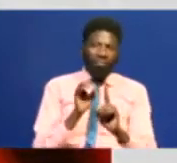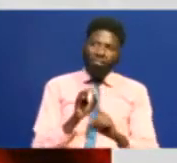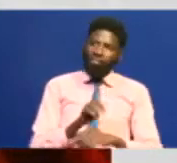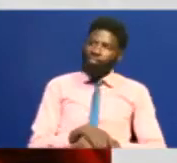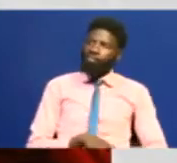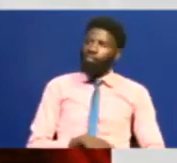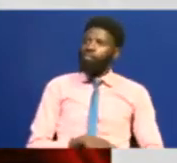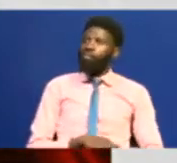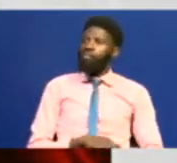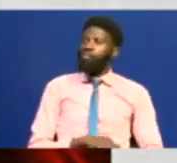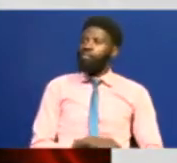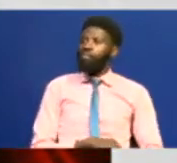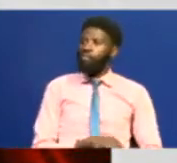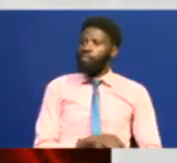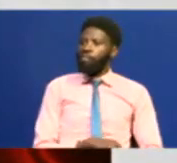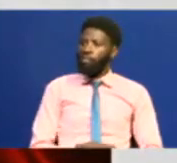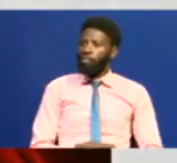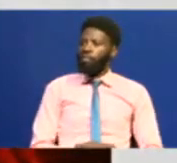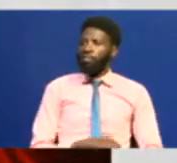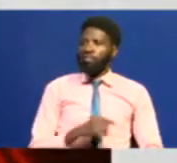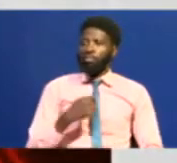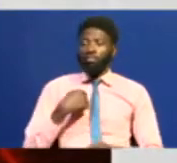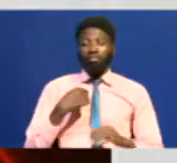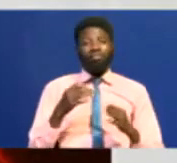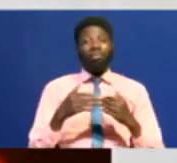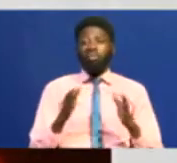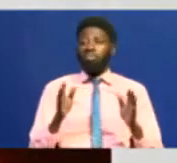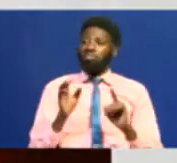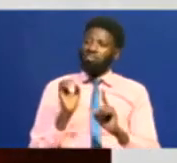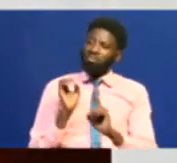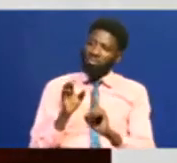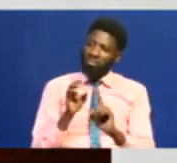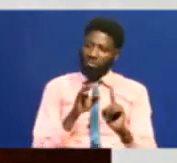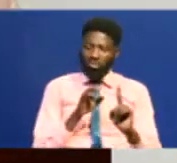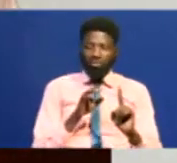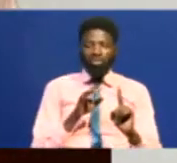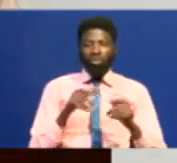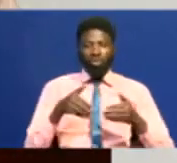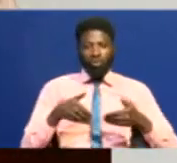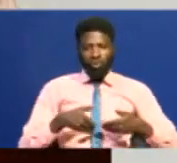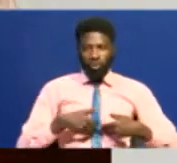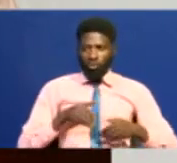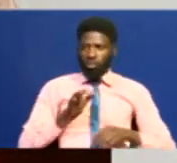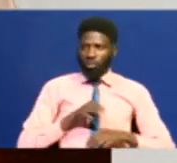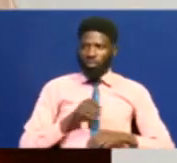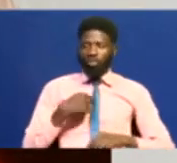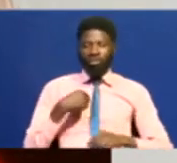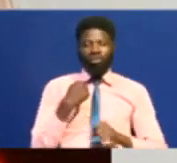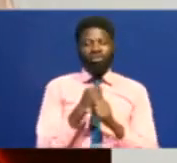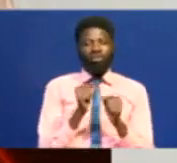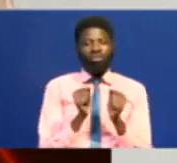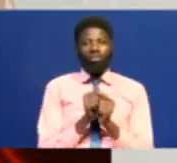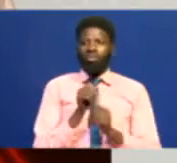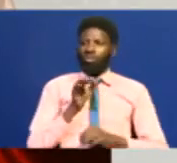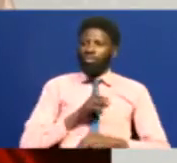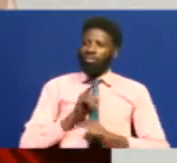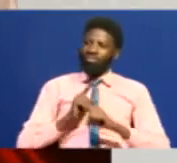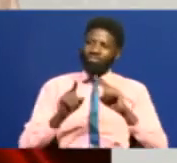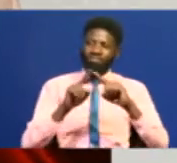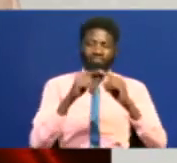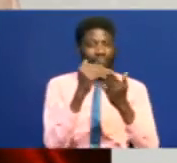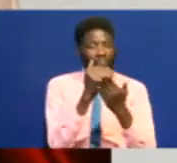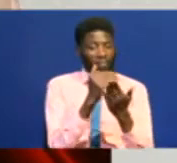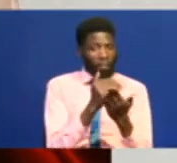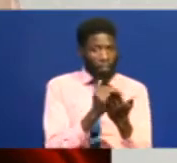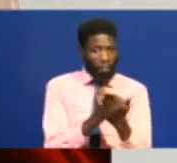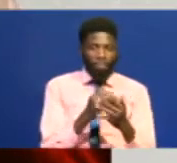Yes. So I'm open actually to mentoring young women, and I work with women across different programs. Mm-hmm.